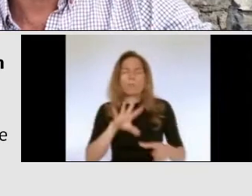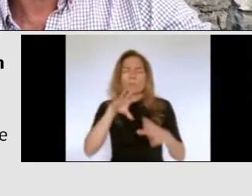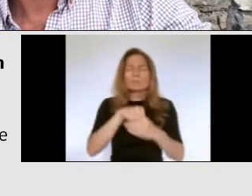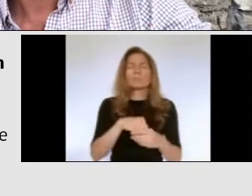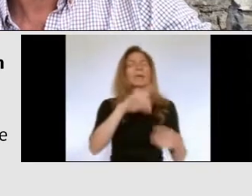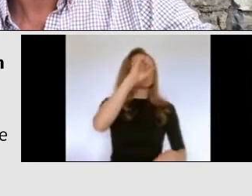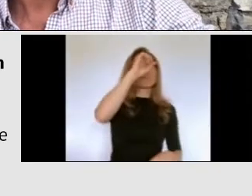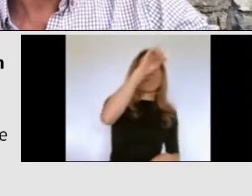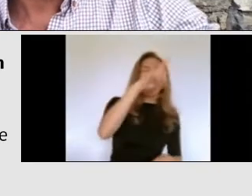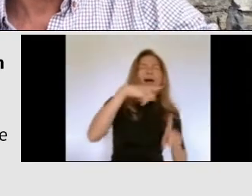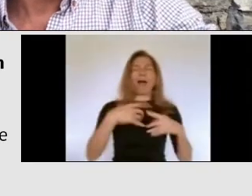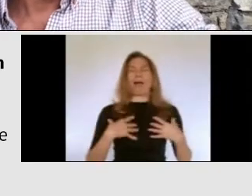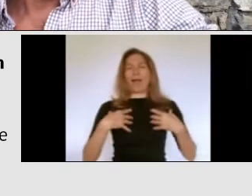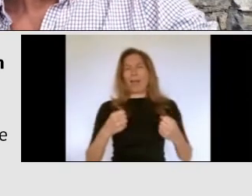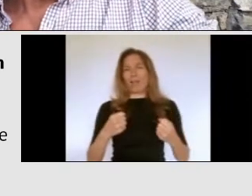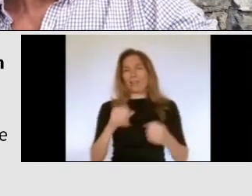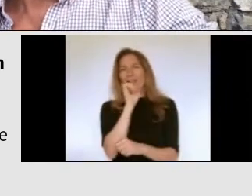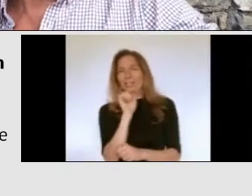aging.